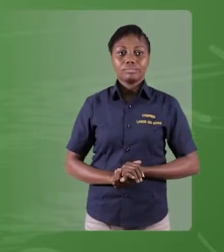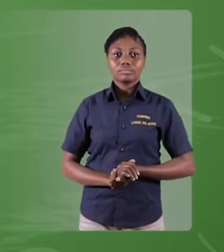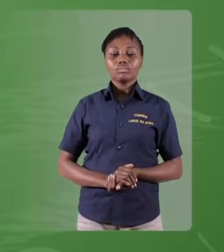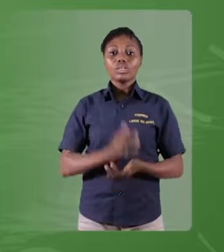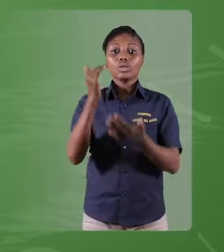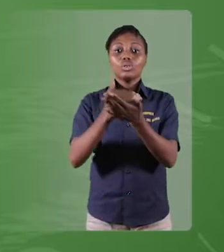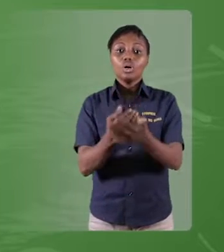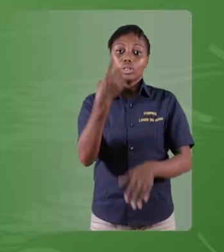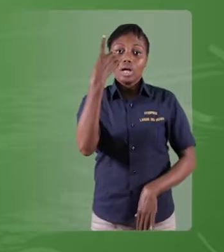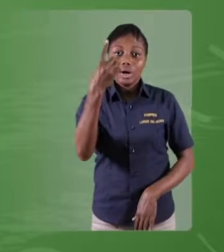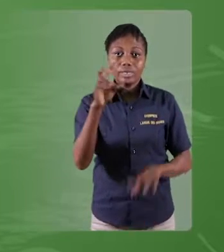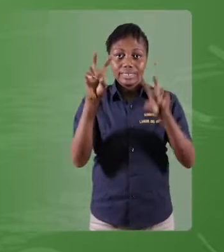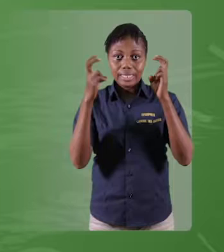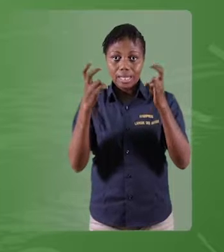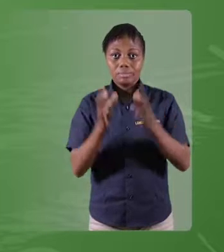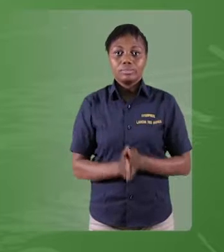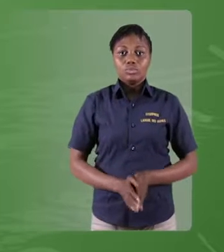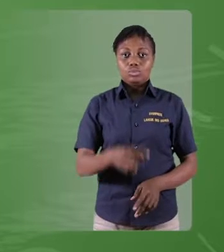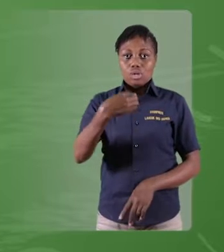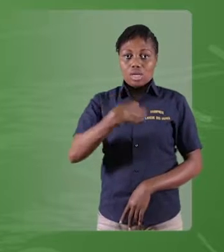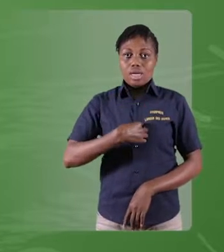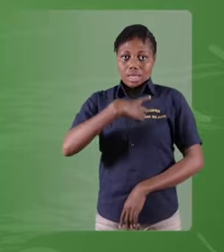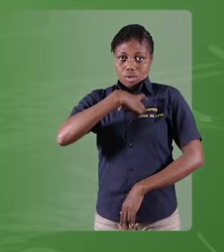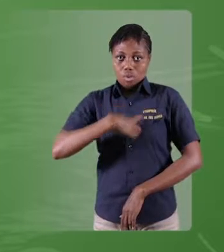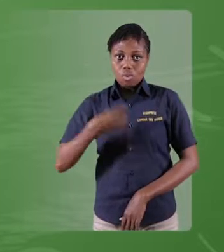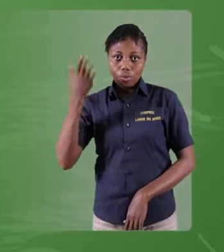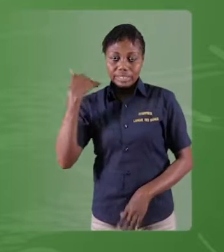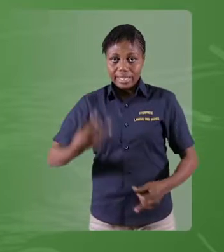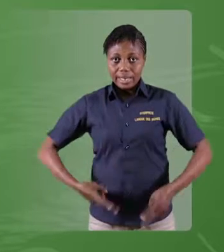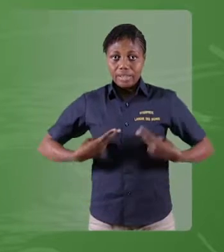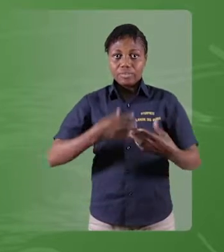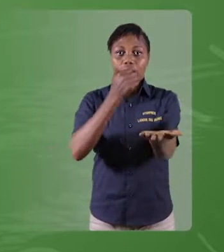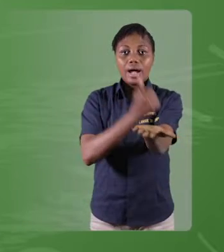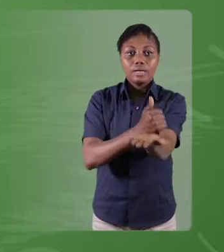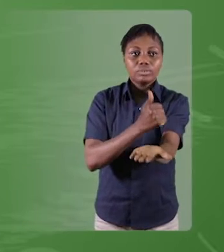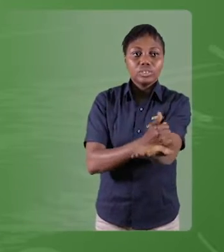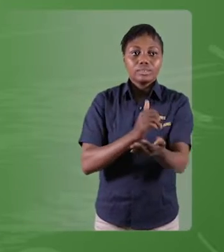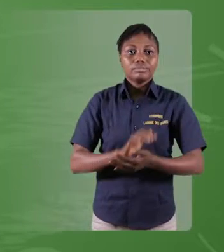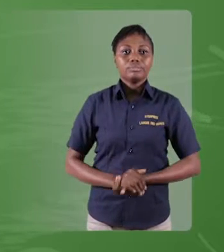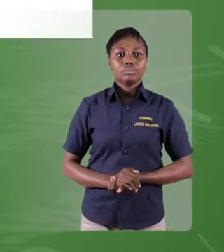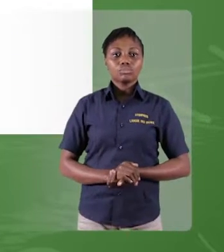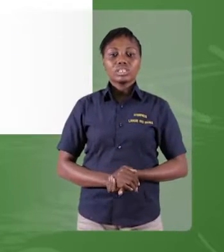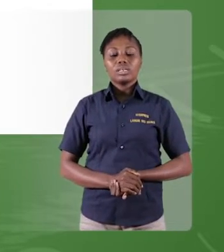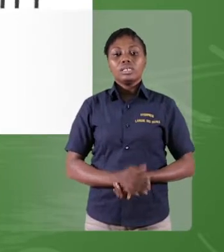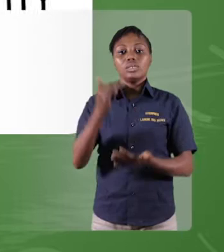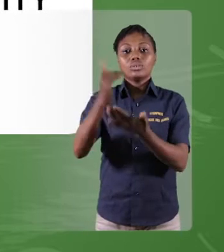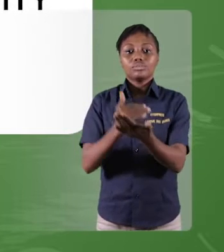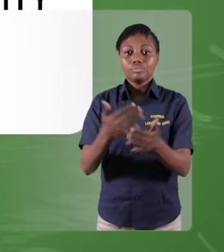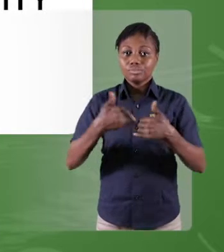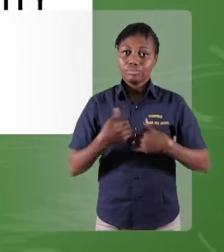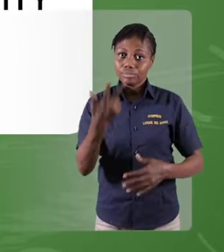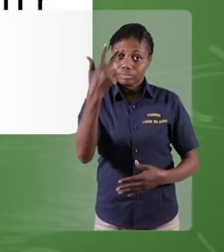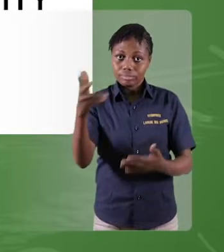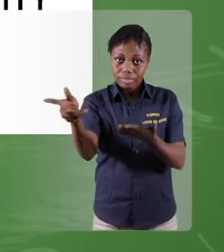this lesson is entitled, I Wish I Lived in Abidjan. In this lesson, we'll have